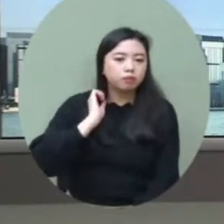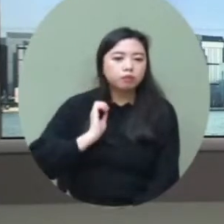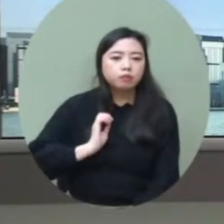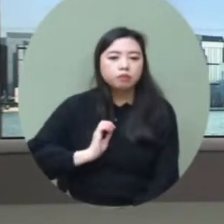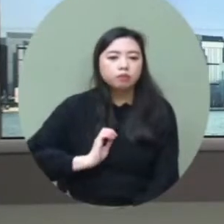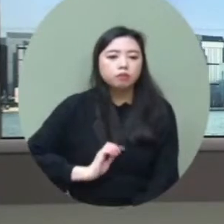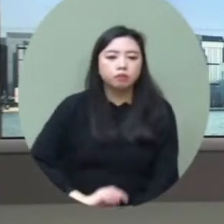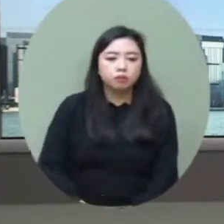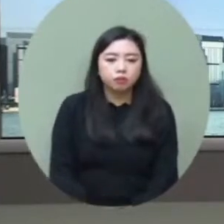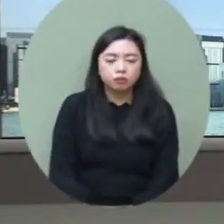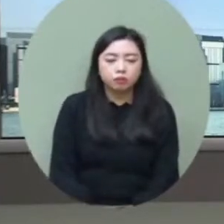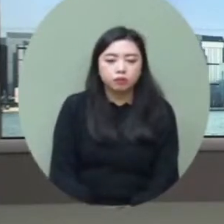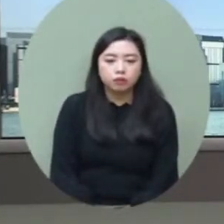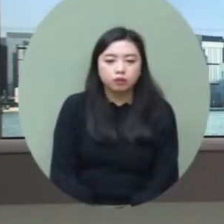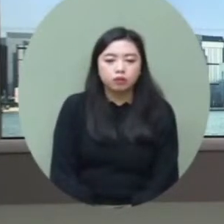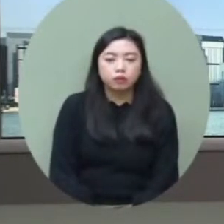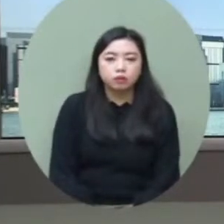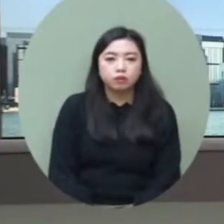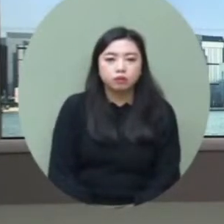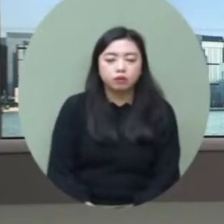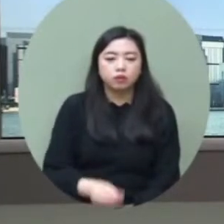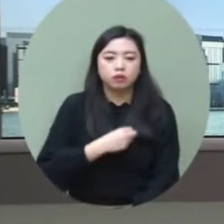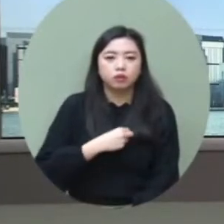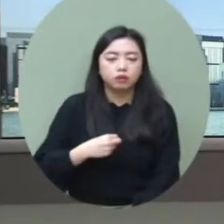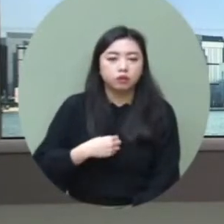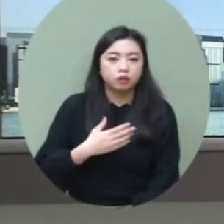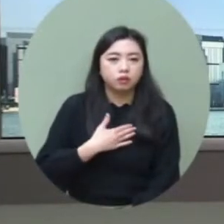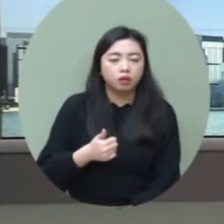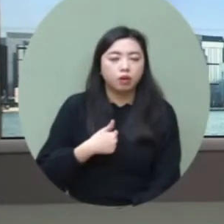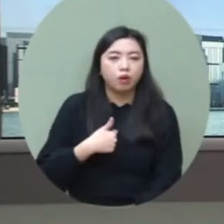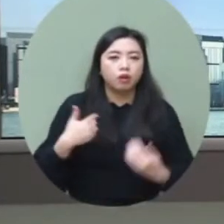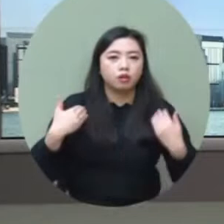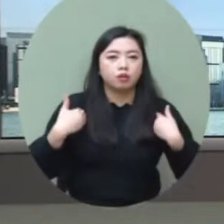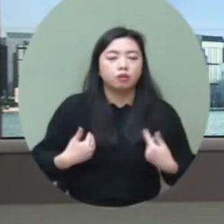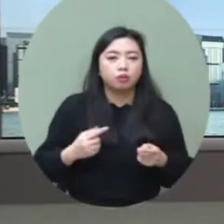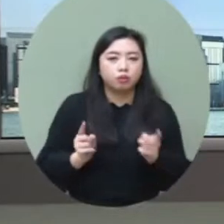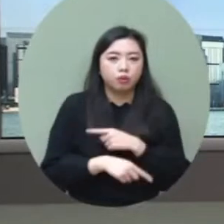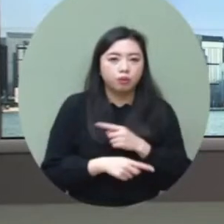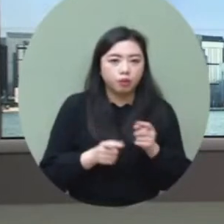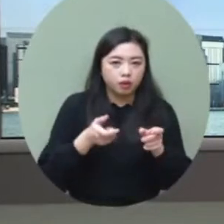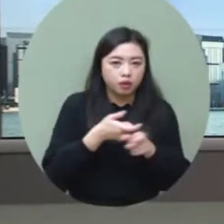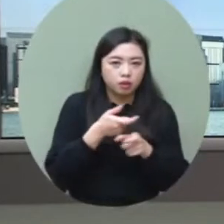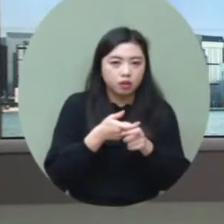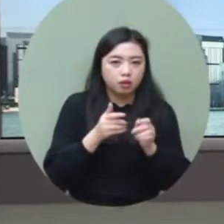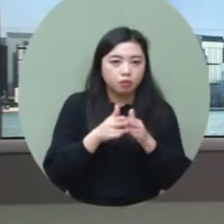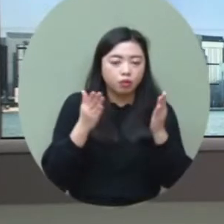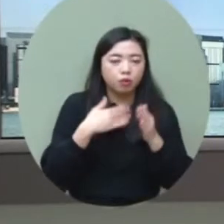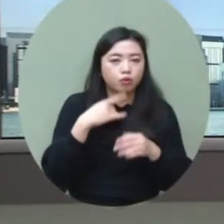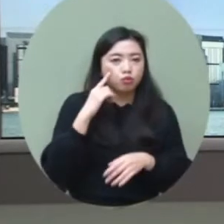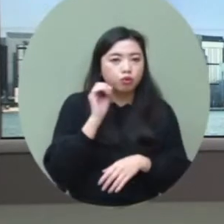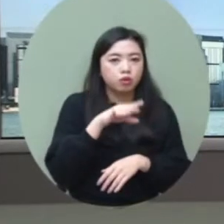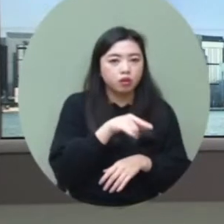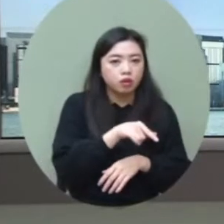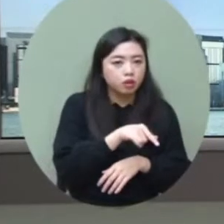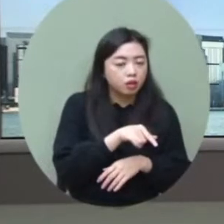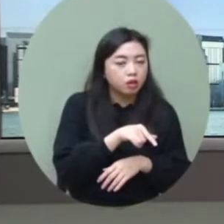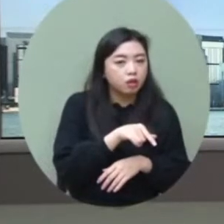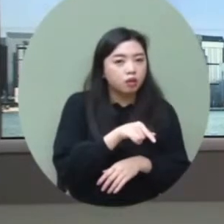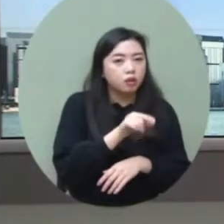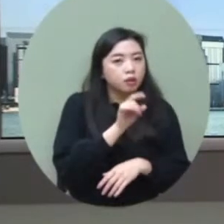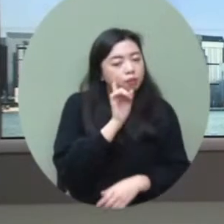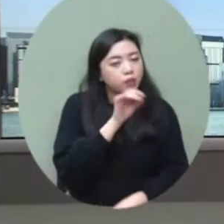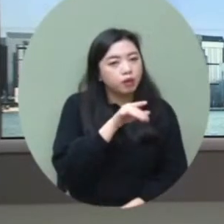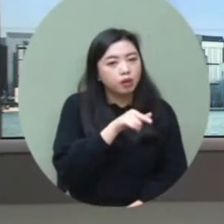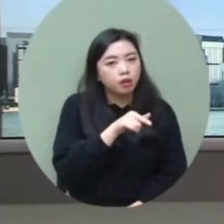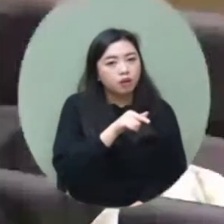available. The lady over there. Good afternoon, doctors. I'm from Hong Kong Economic Times. Now, Dr. Zhang,